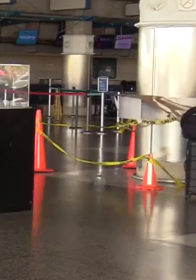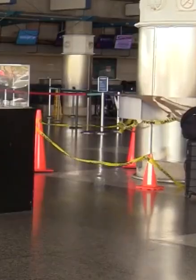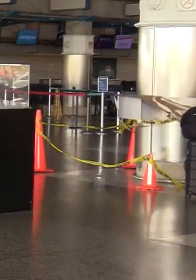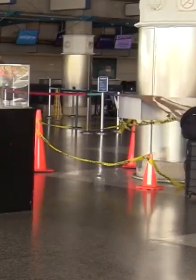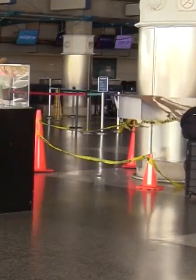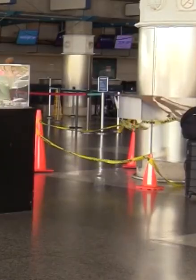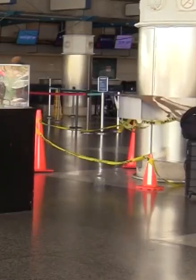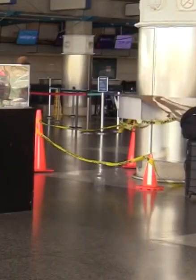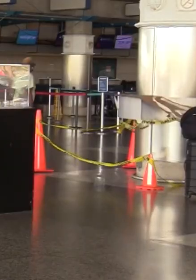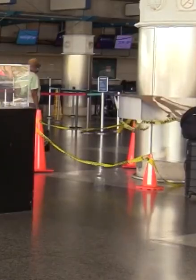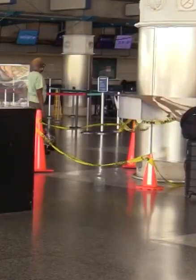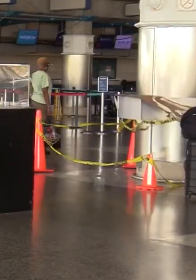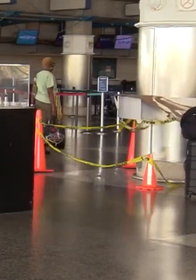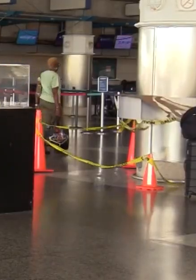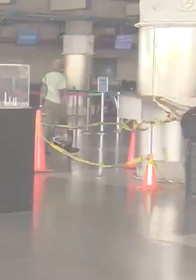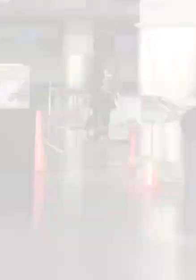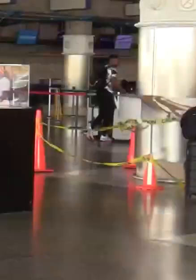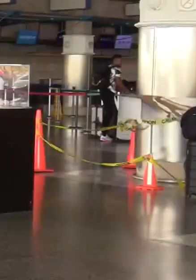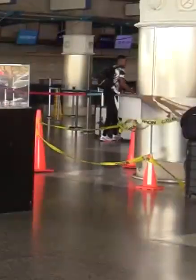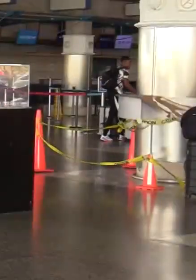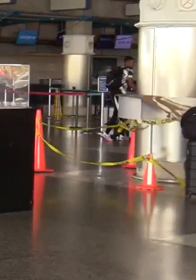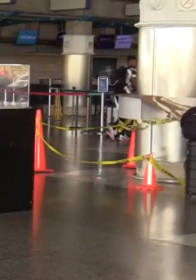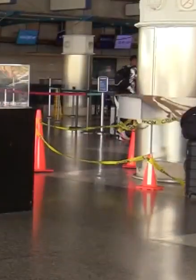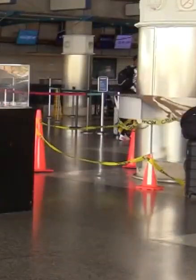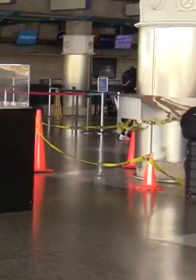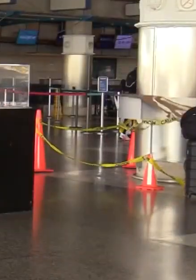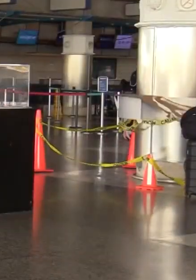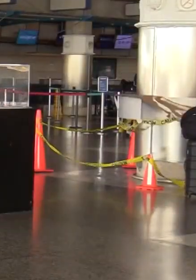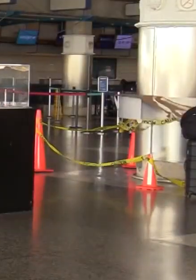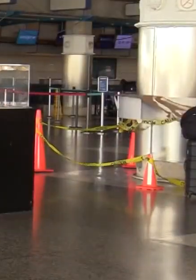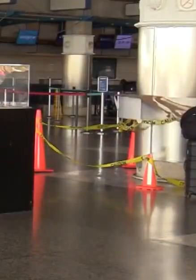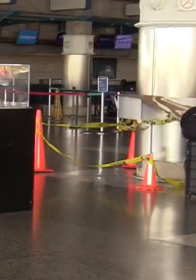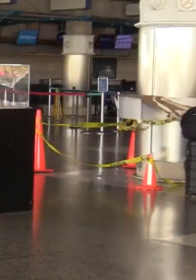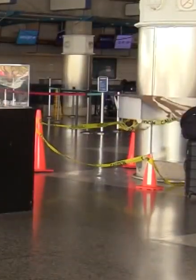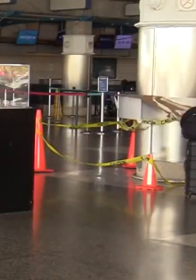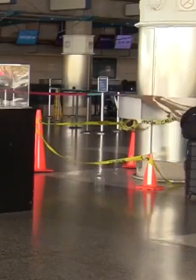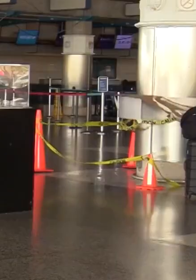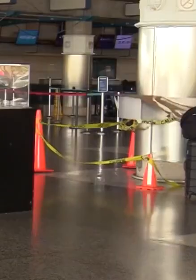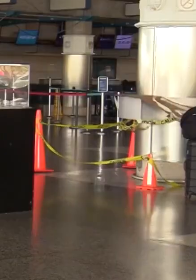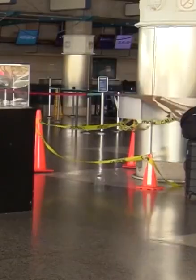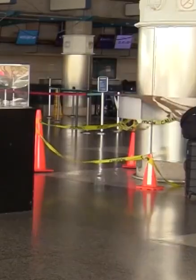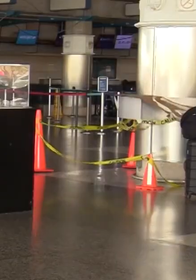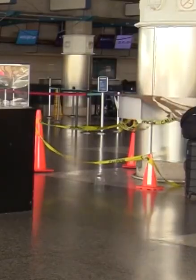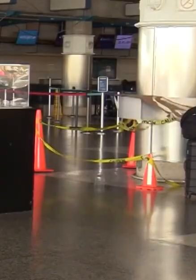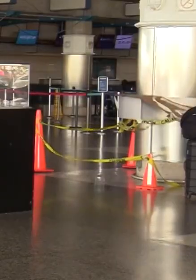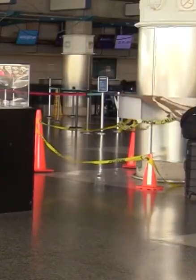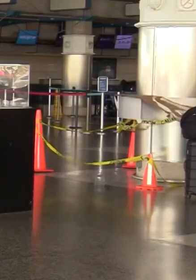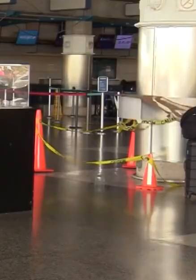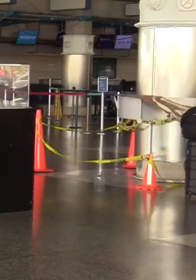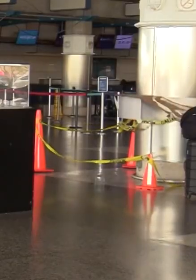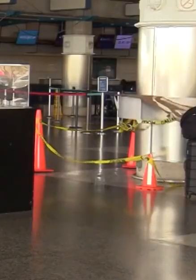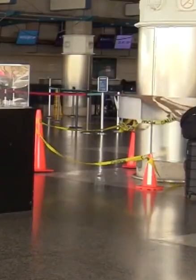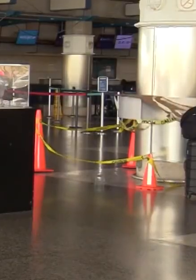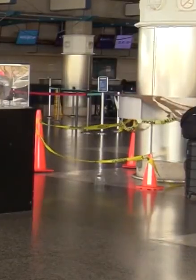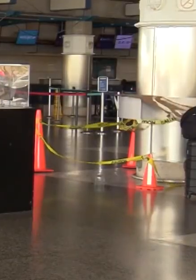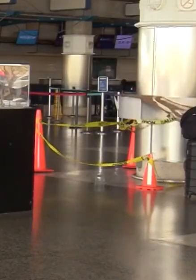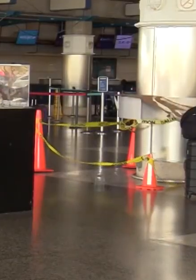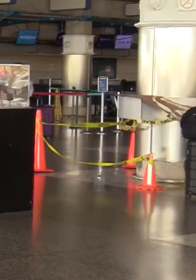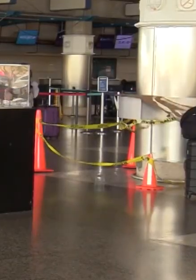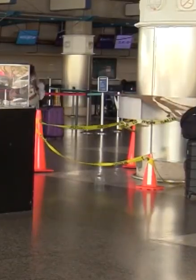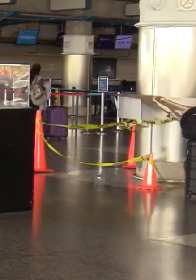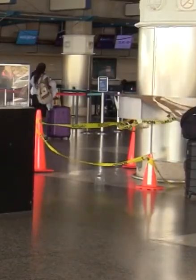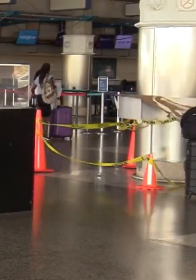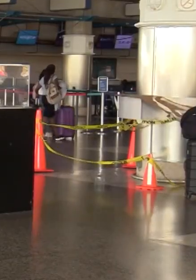the CONCACAF competition that's coming up in November. If you see the team, is the nucleus of it would have been the senior girls from